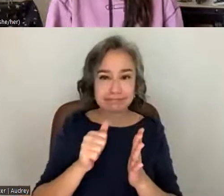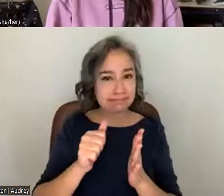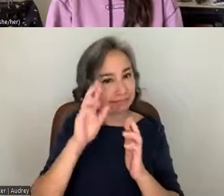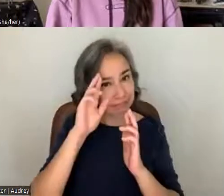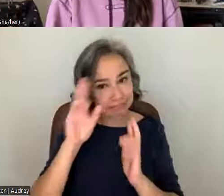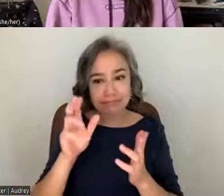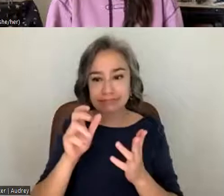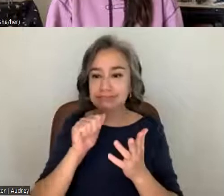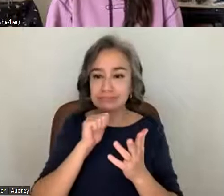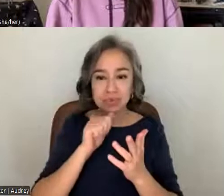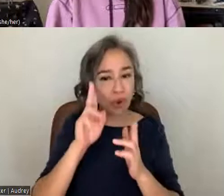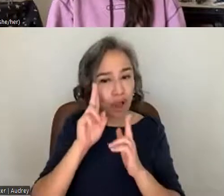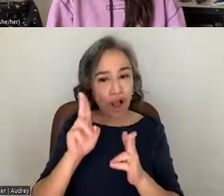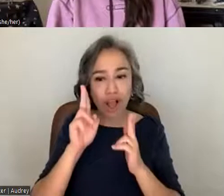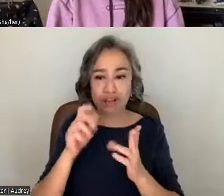into our community.